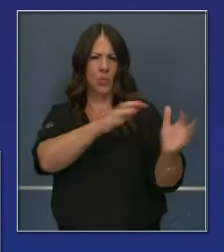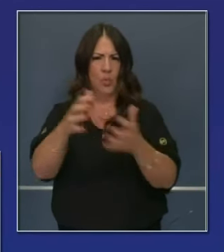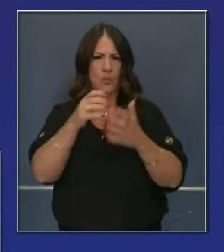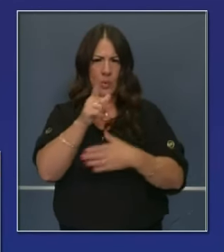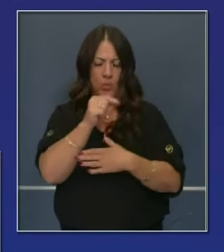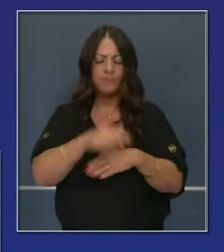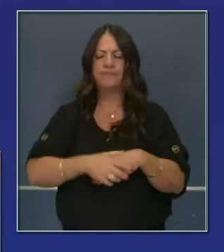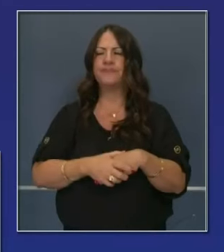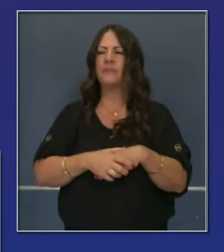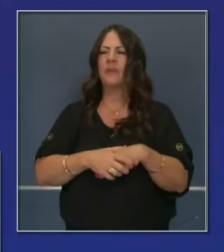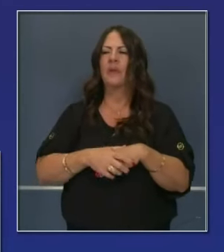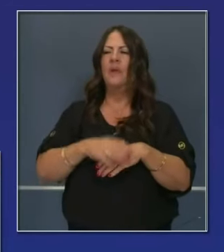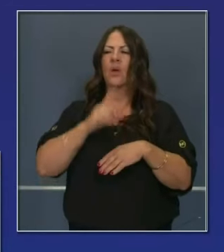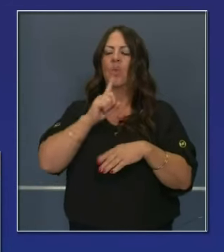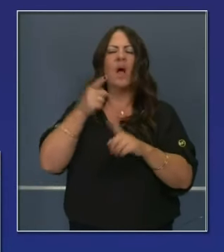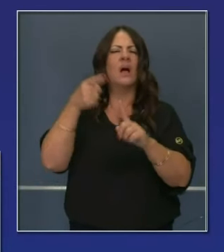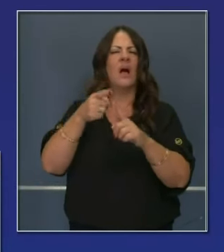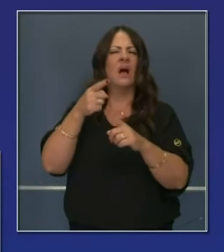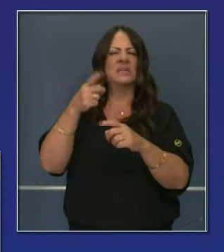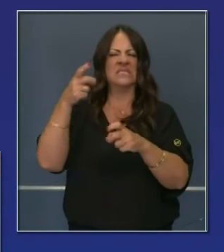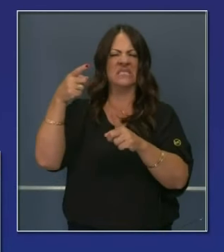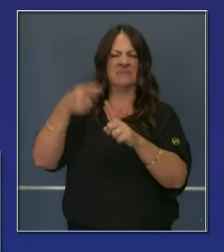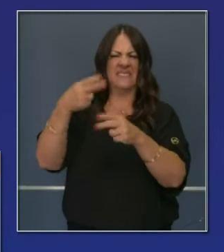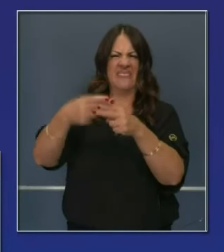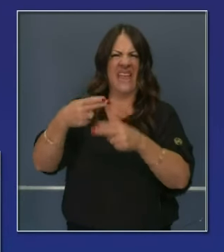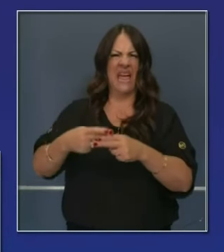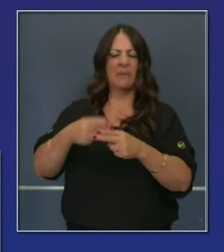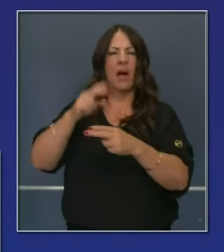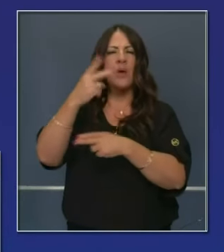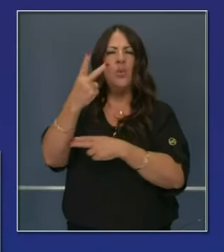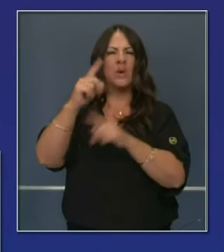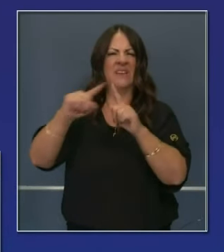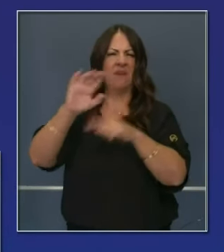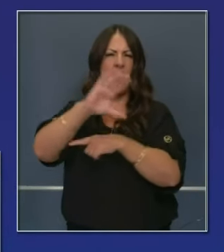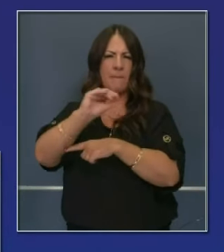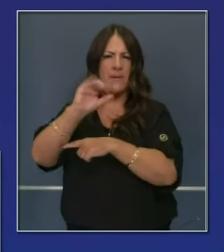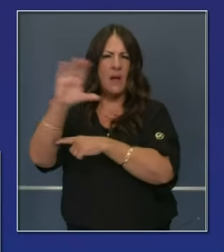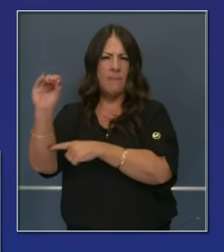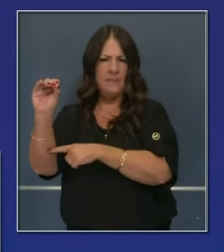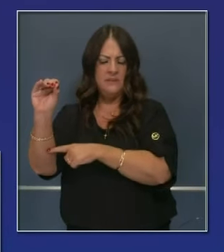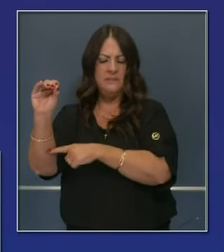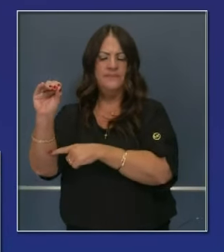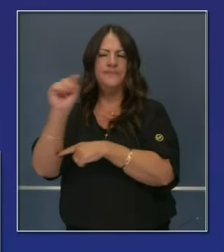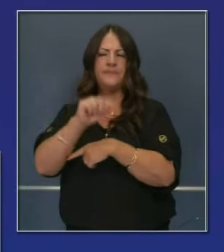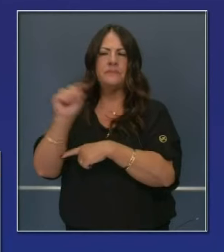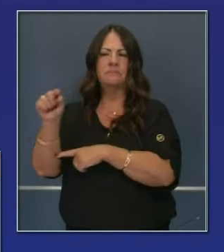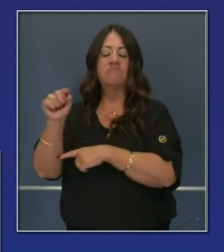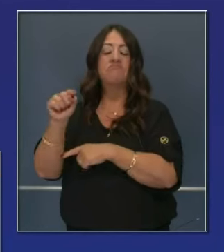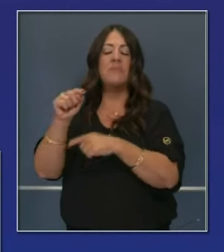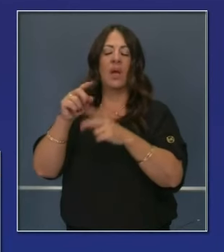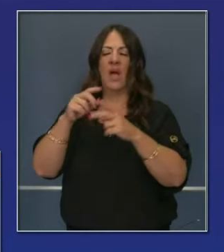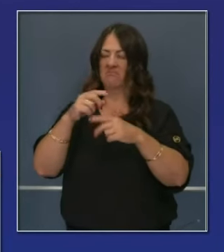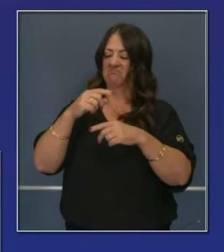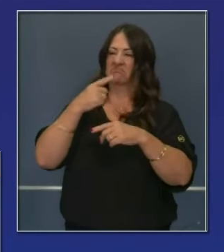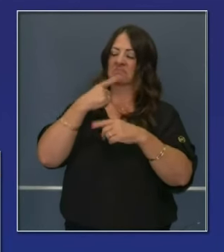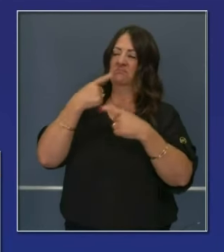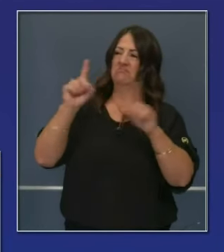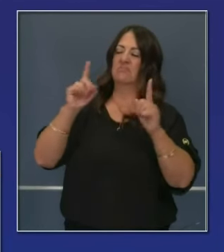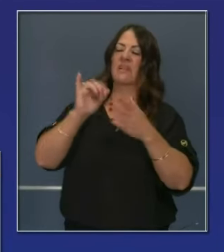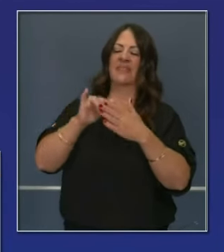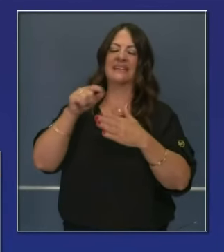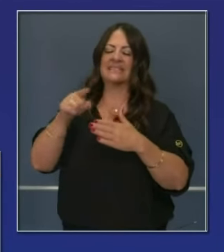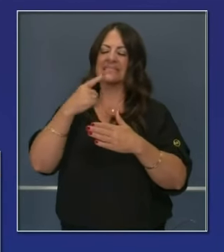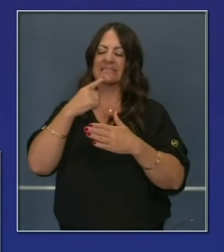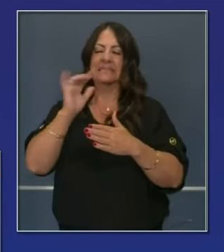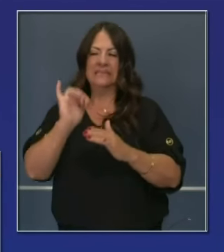around two companies in particular that are asserting the availability of very limited